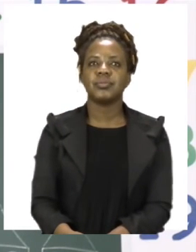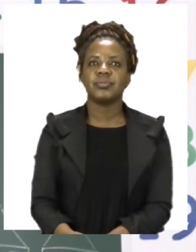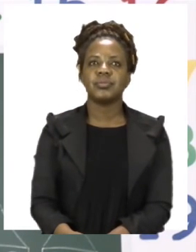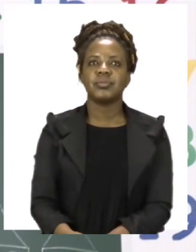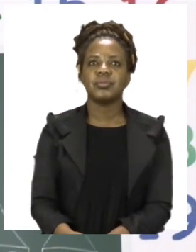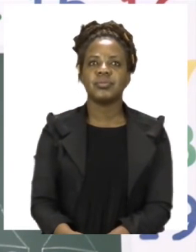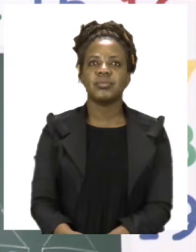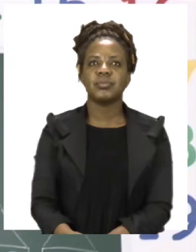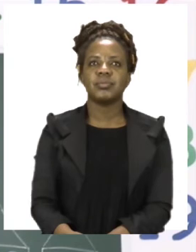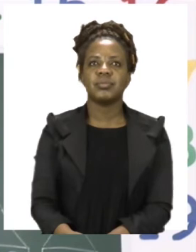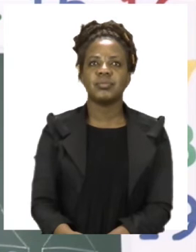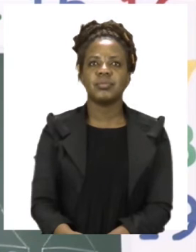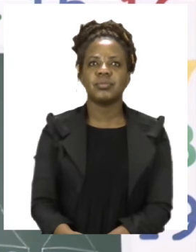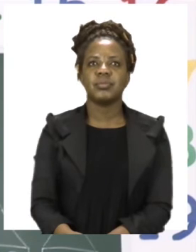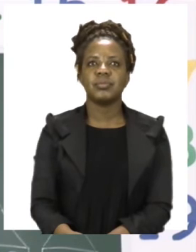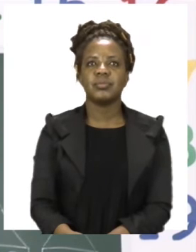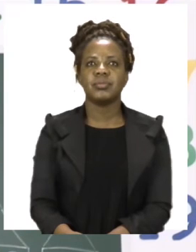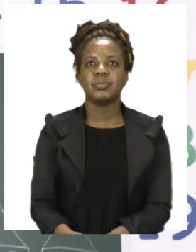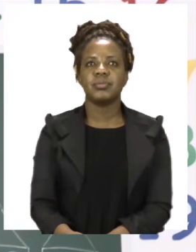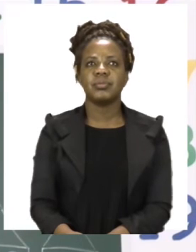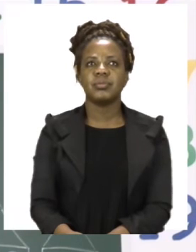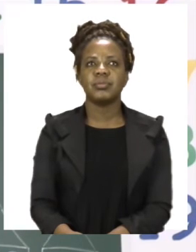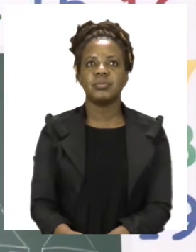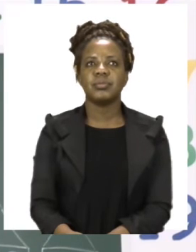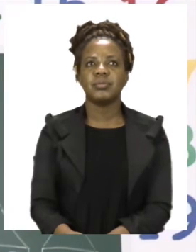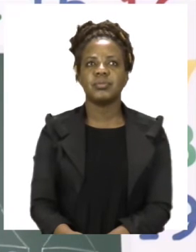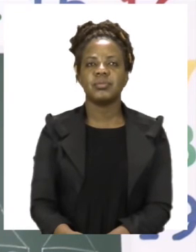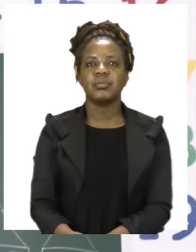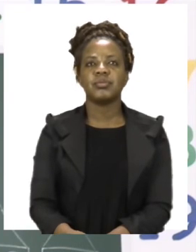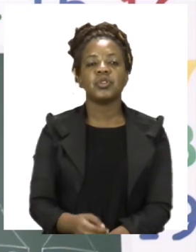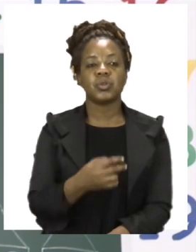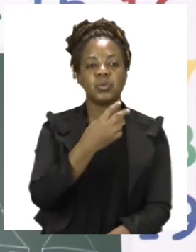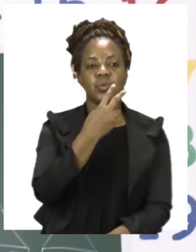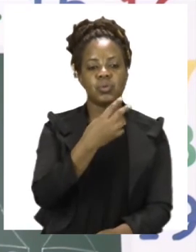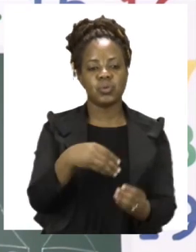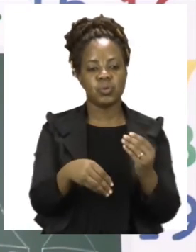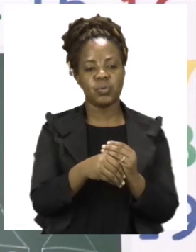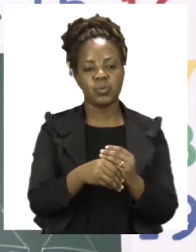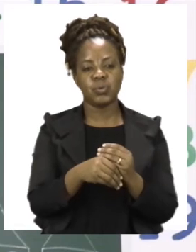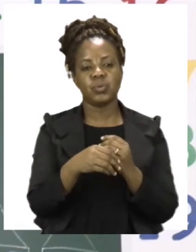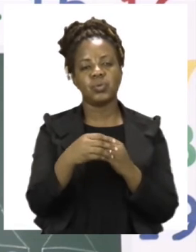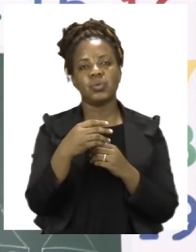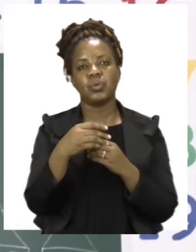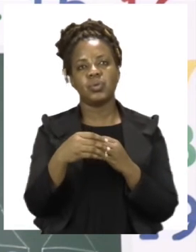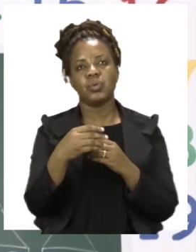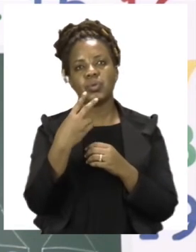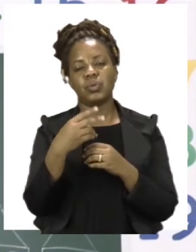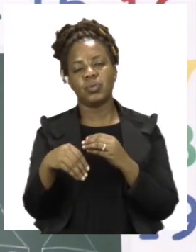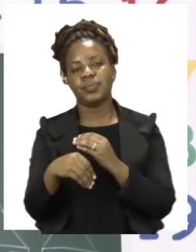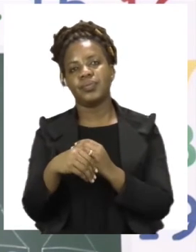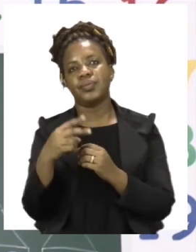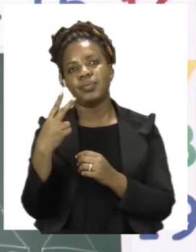hops. So we also did 2 hops, which means that there are 2 numbers in between each of the